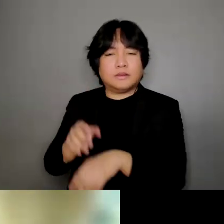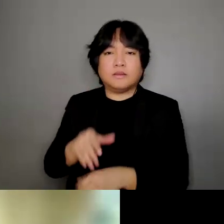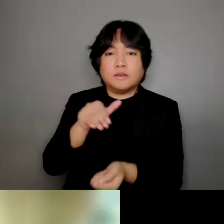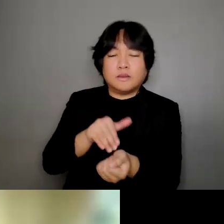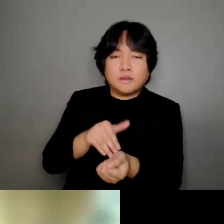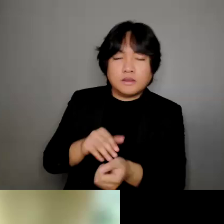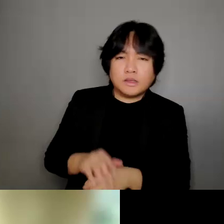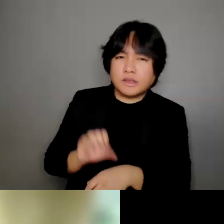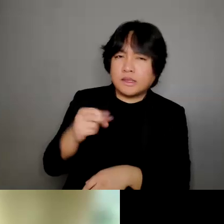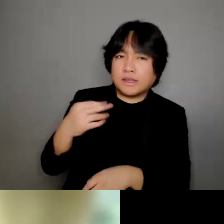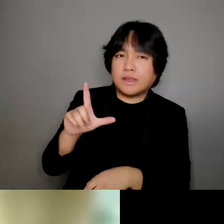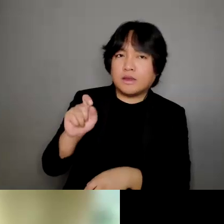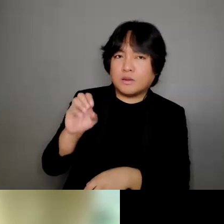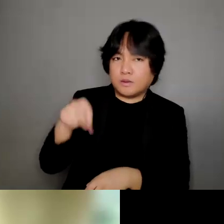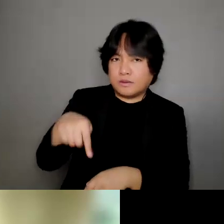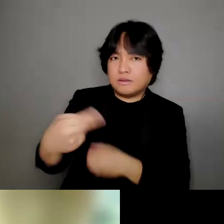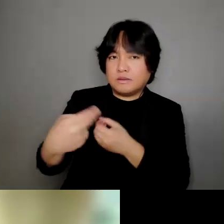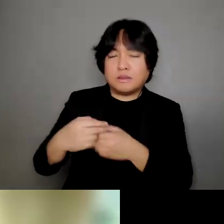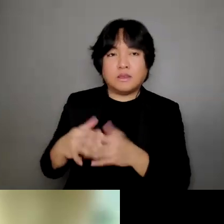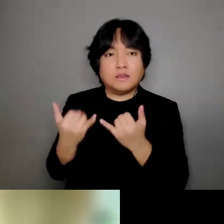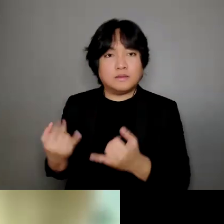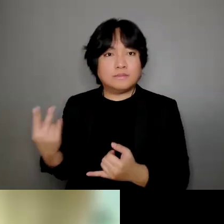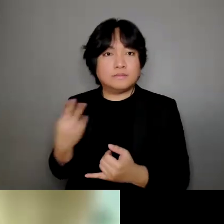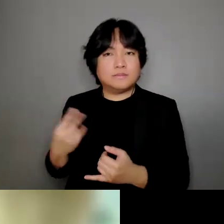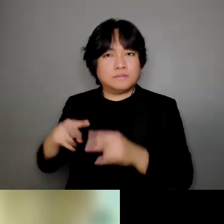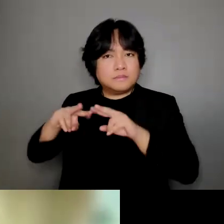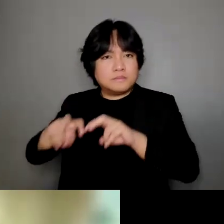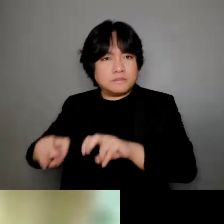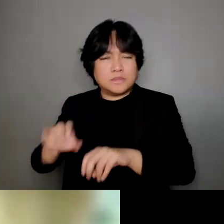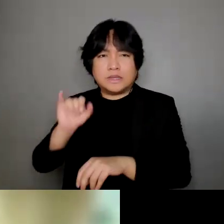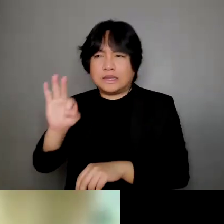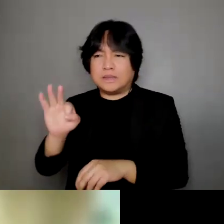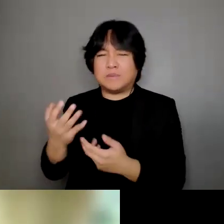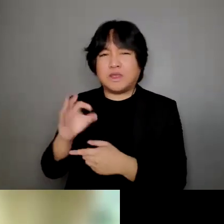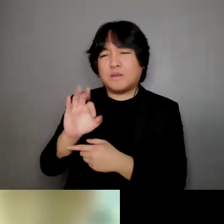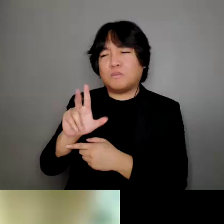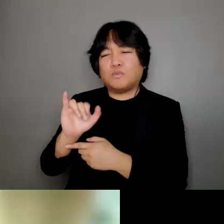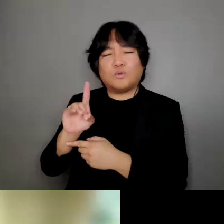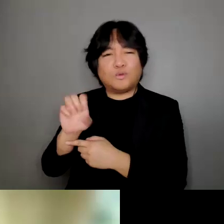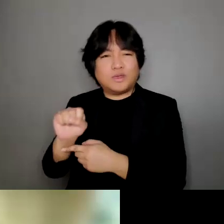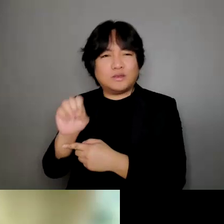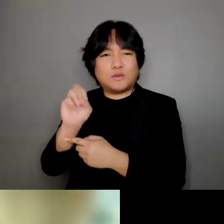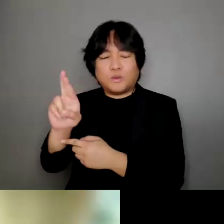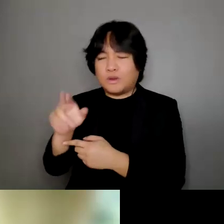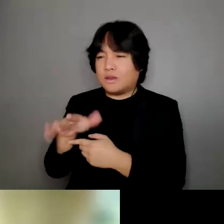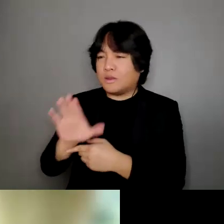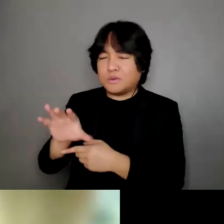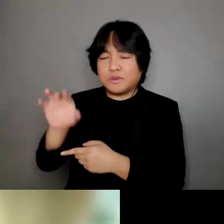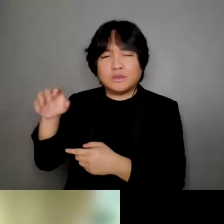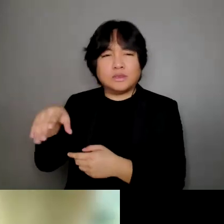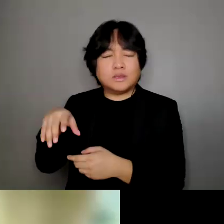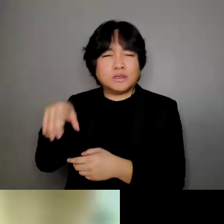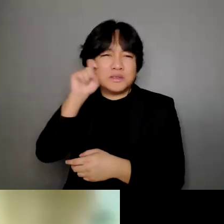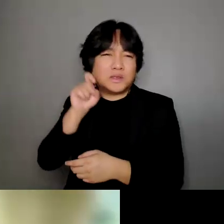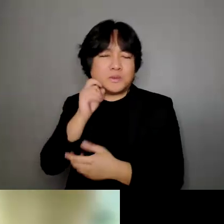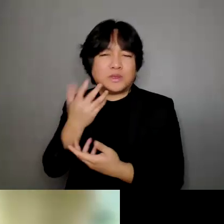Antonio Clemente. So we are investigating the congruence or alignment of sexual orientation dimensions among